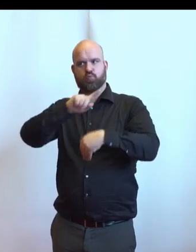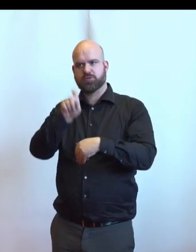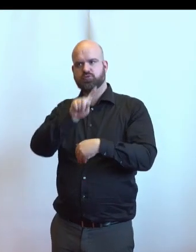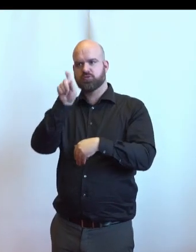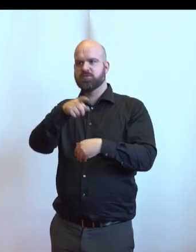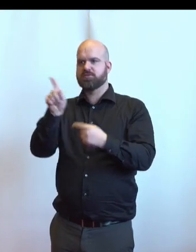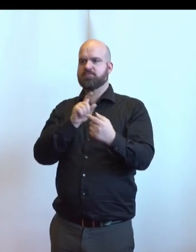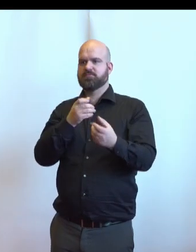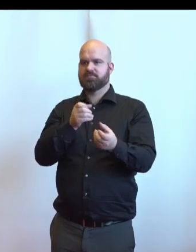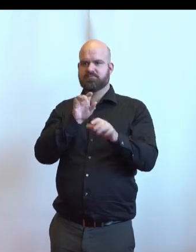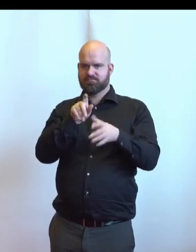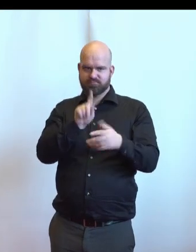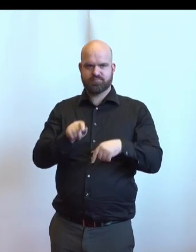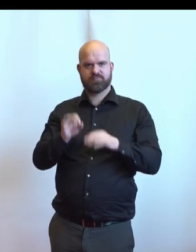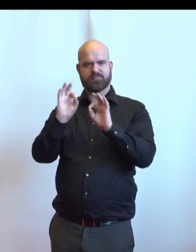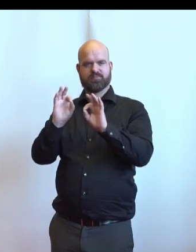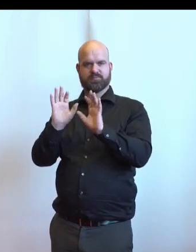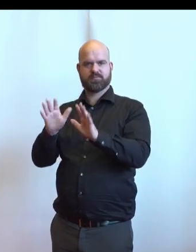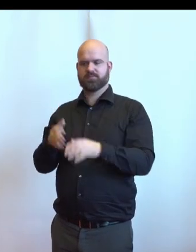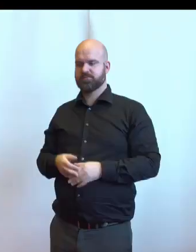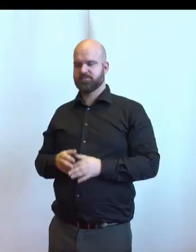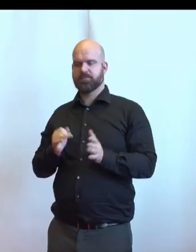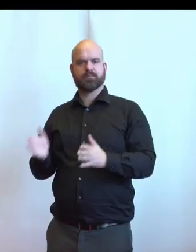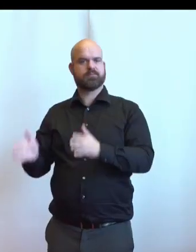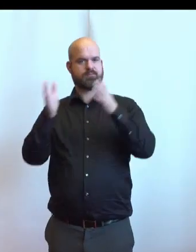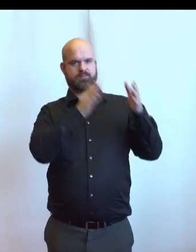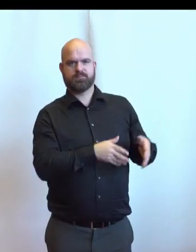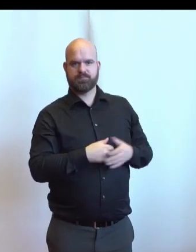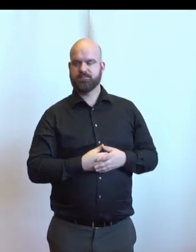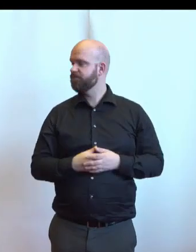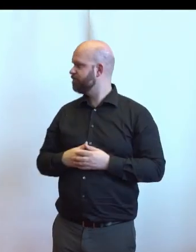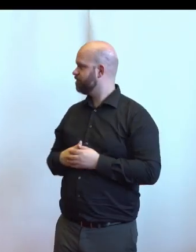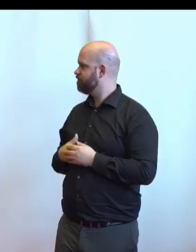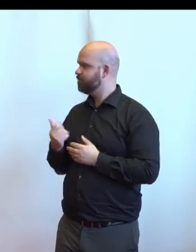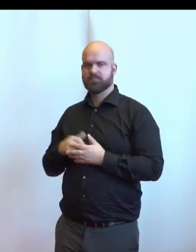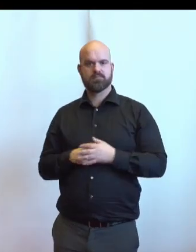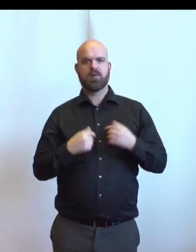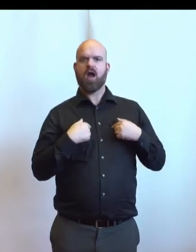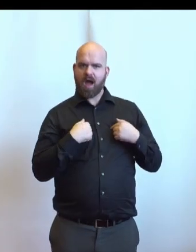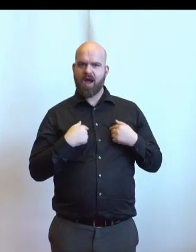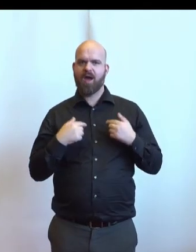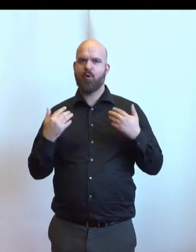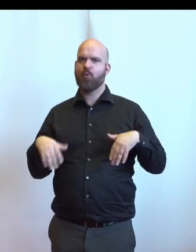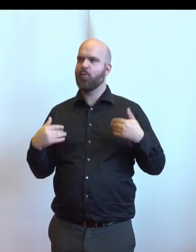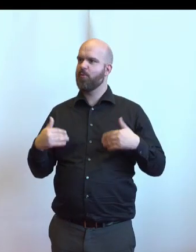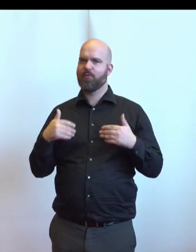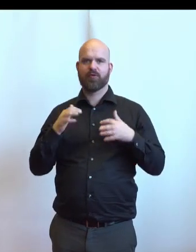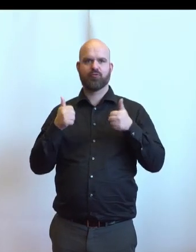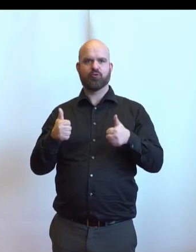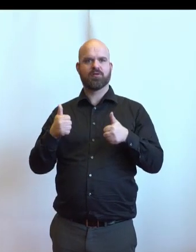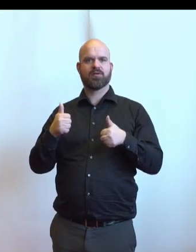Oh, that's interesting. It sort of shows the focus on new markets, and apparently everyone understands the business case,